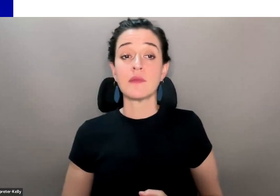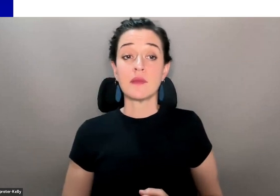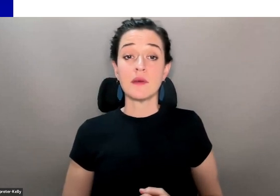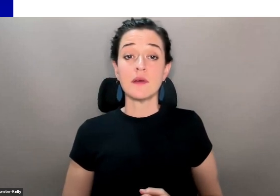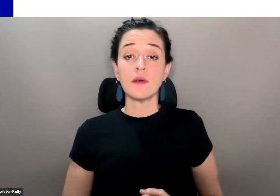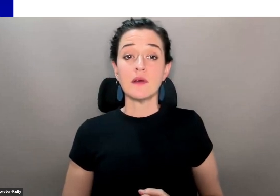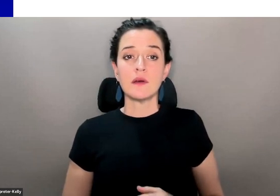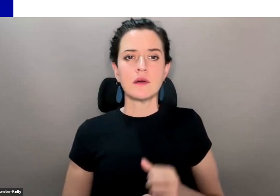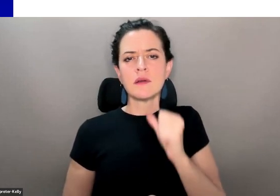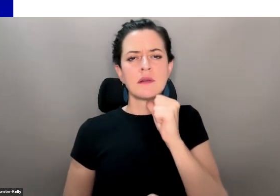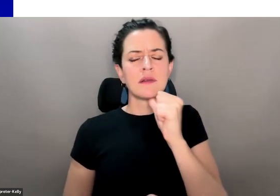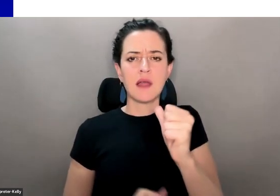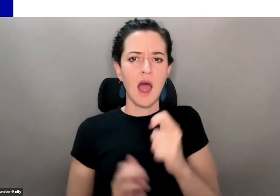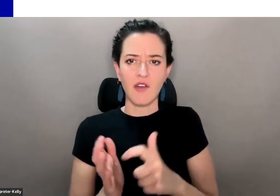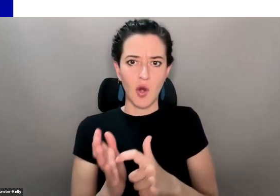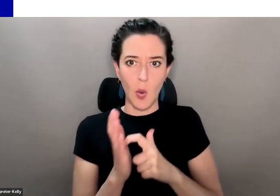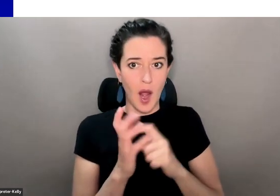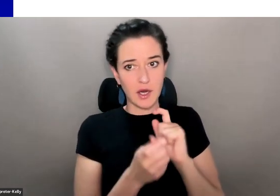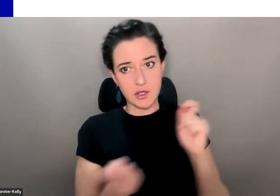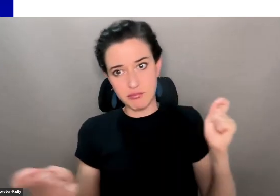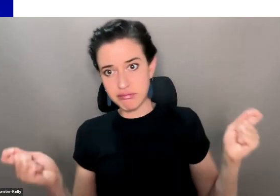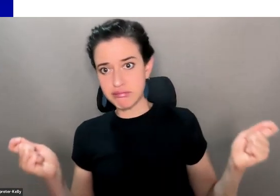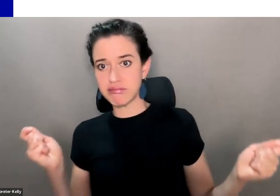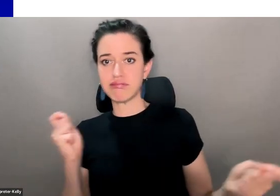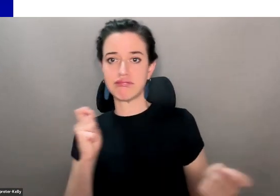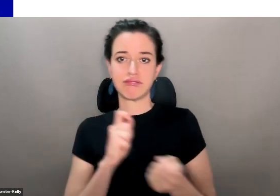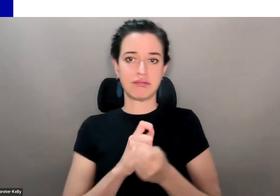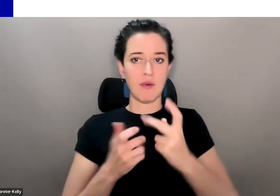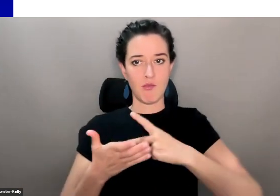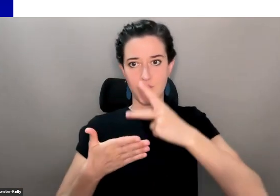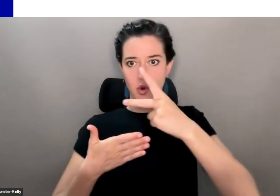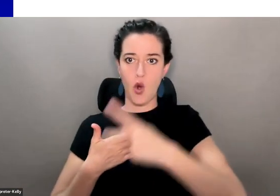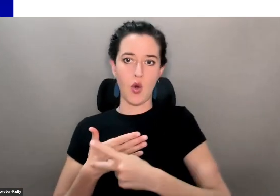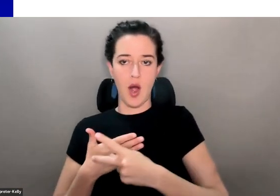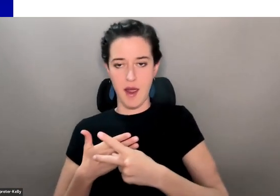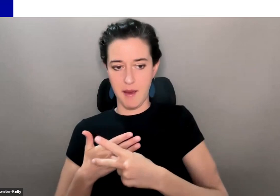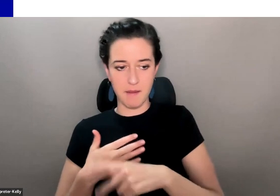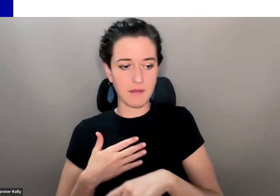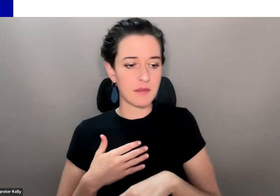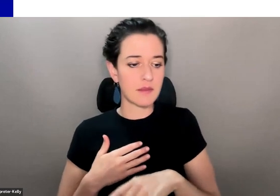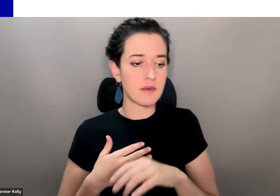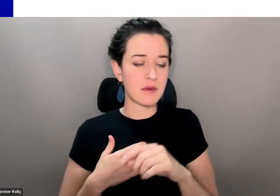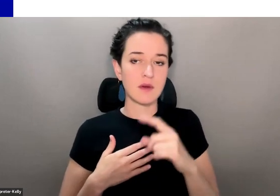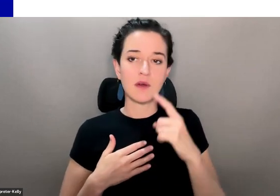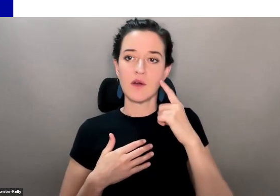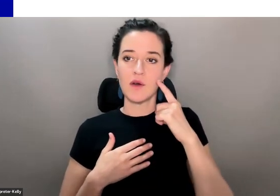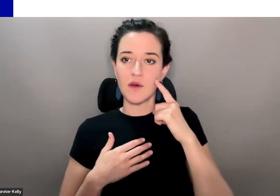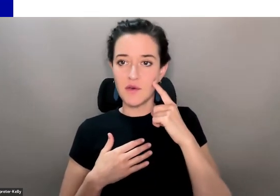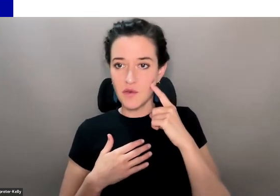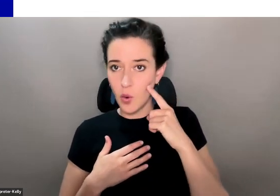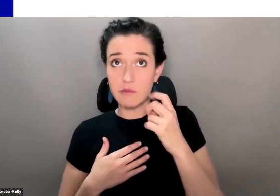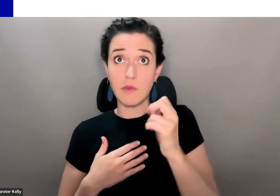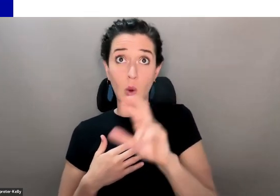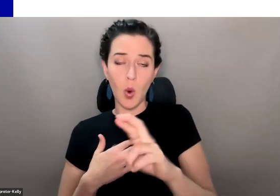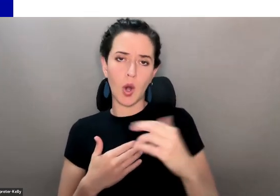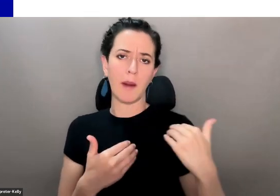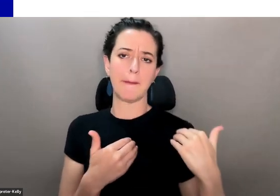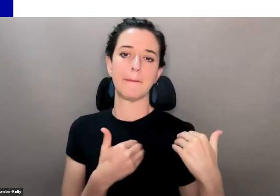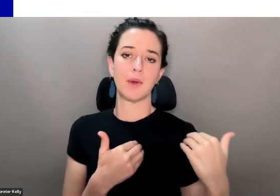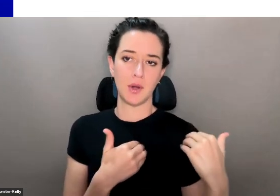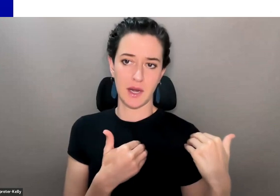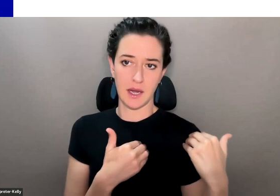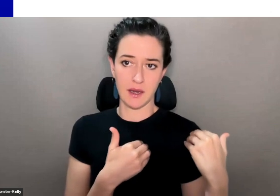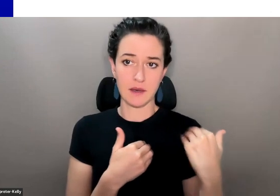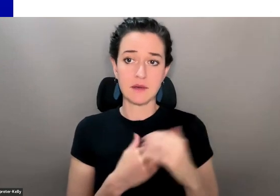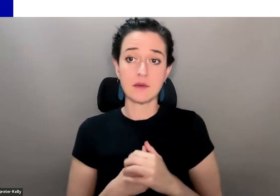that would result in a fundamental alteration of the program or activity or an undue financial and administrative burden. And